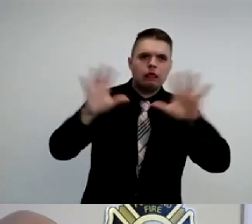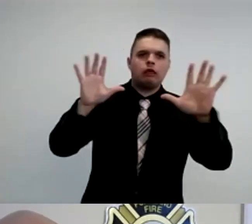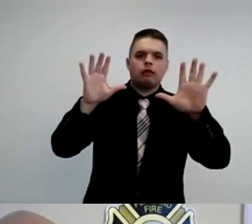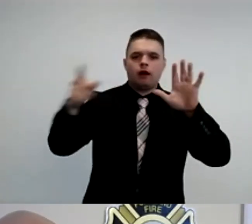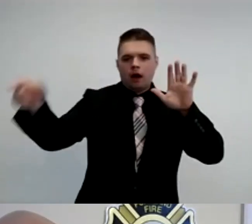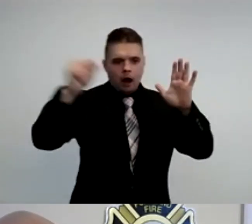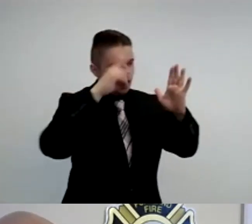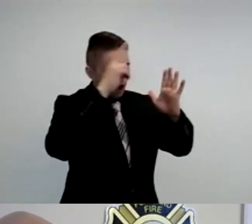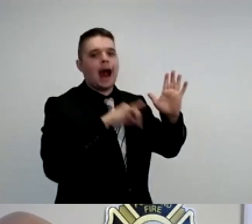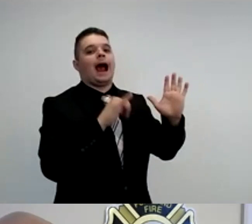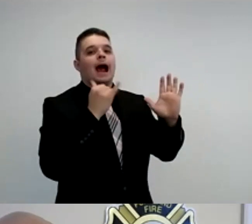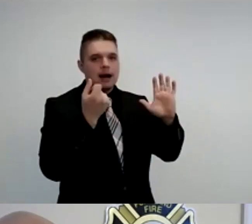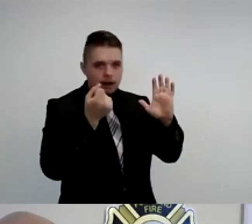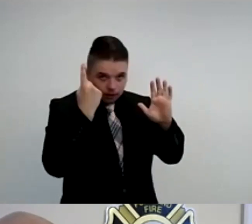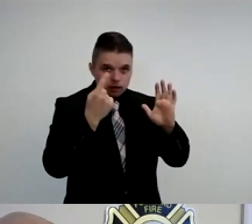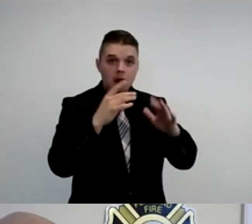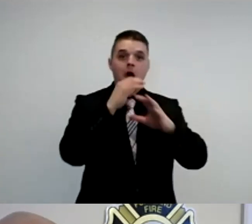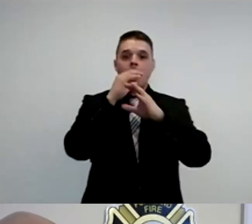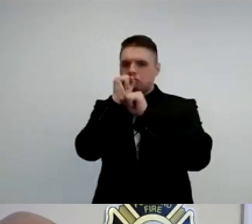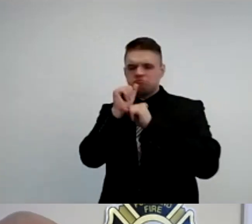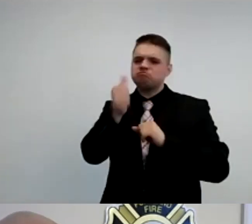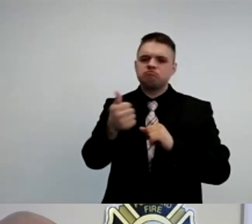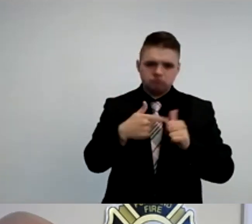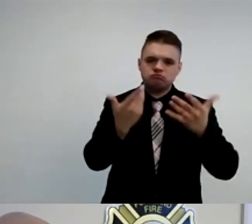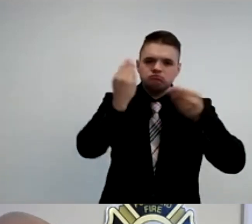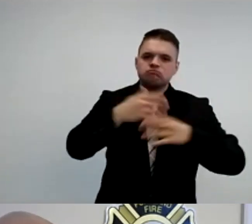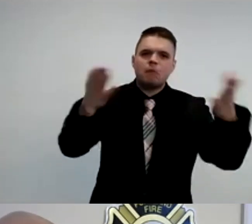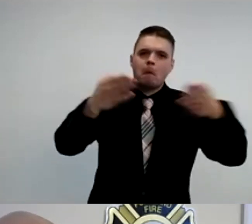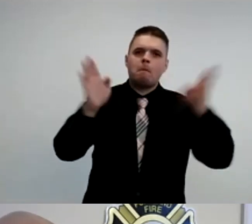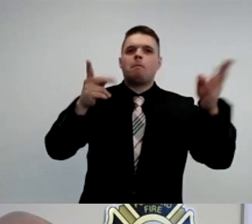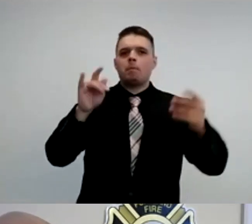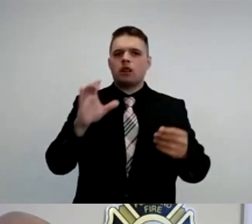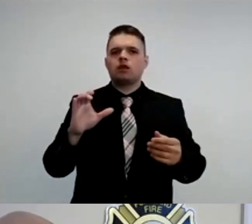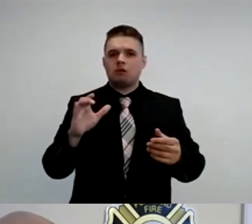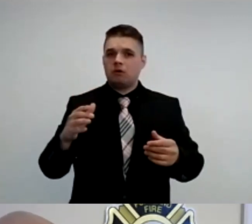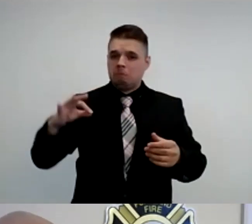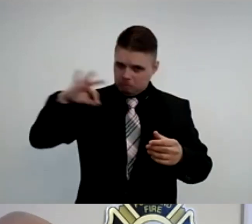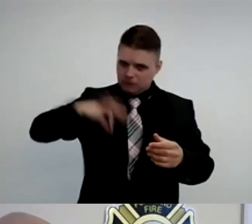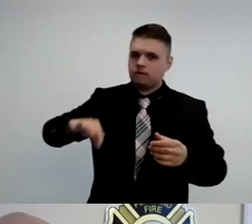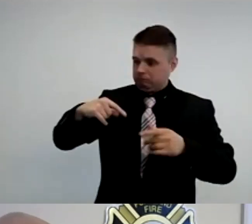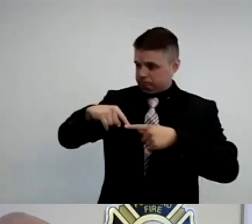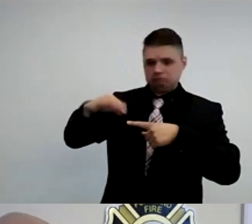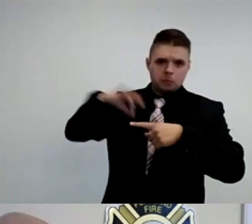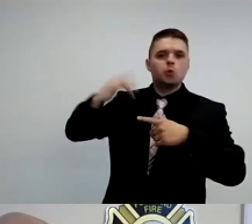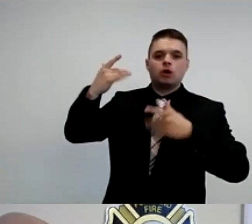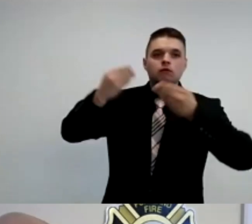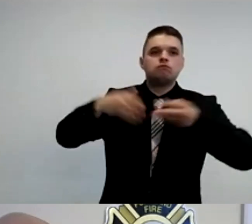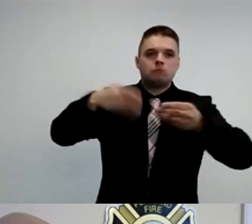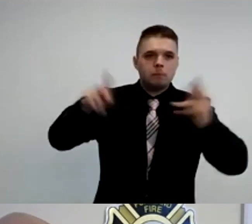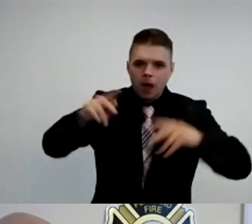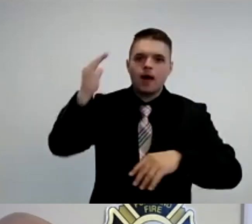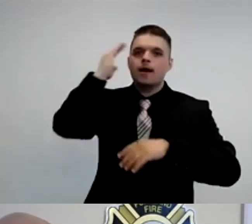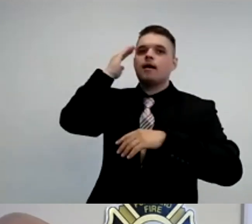it. There's, I think, a lot of benefit to that. And there's been some great dashboards in Multnomah County and